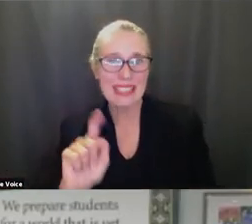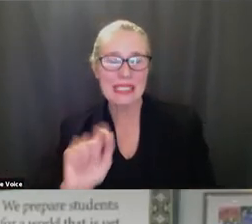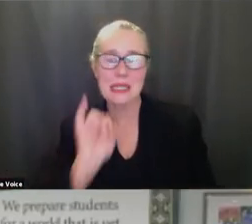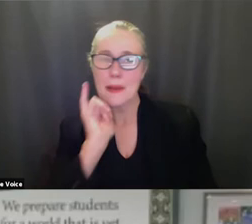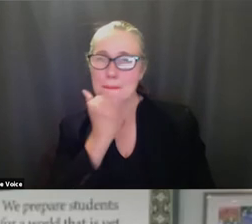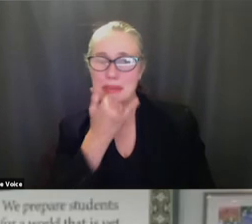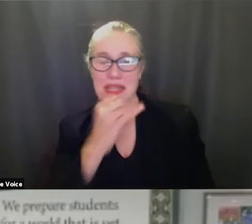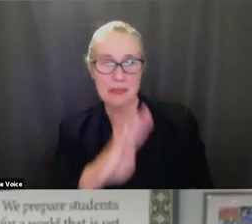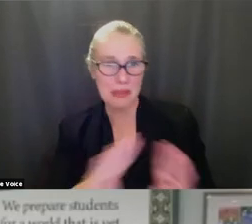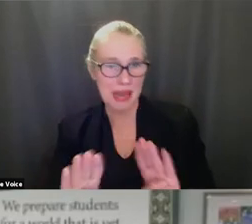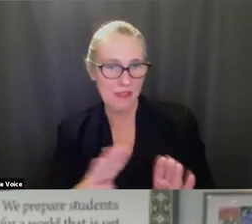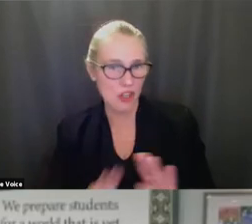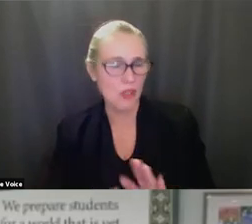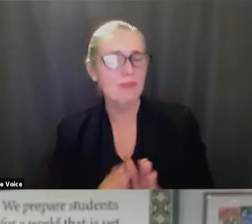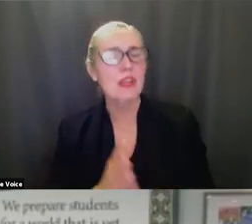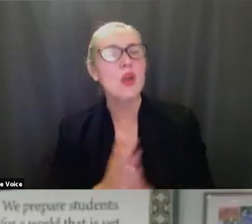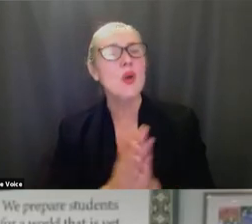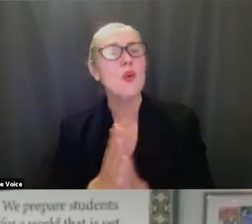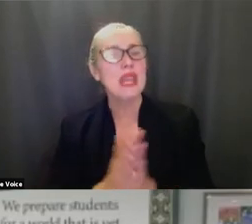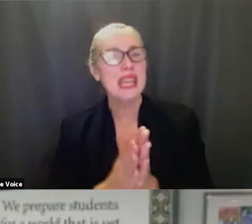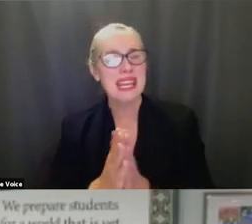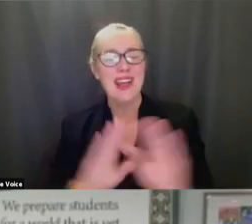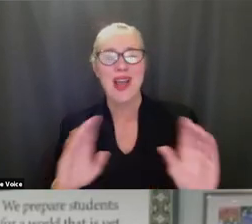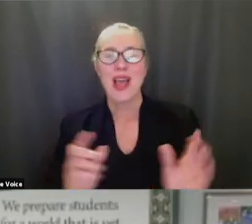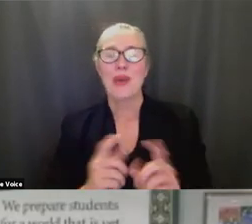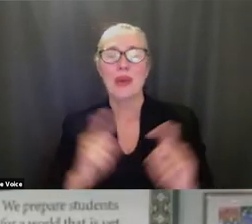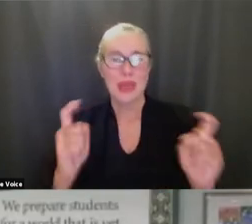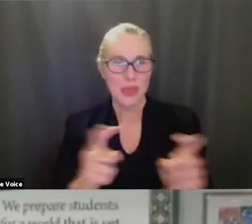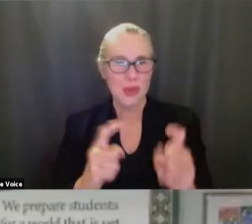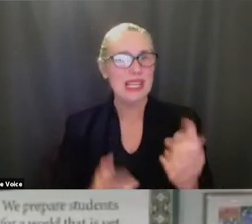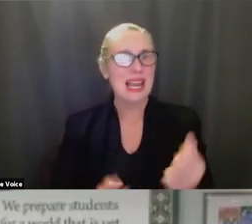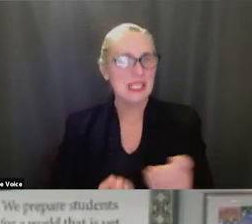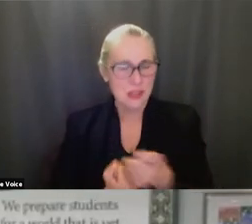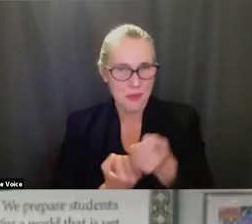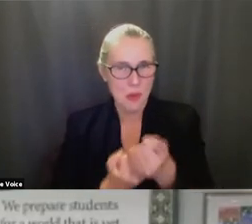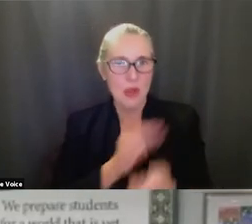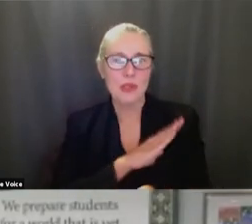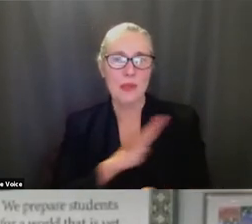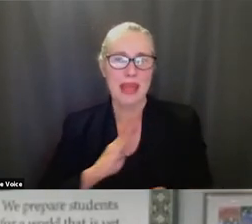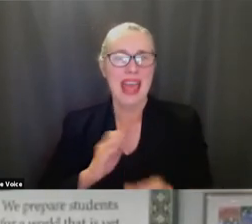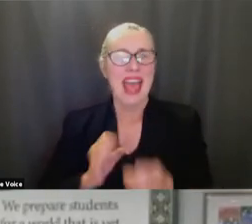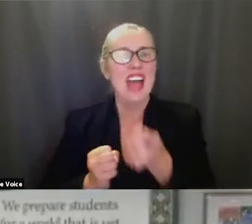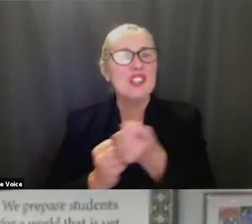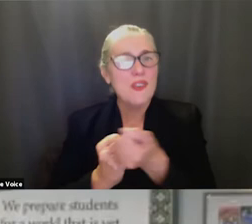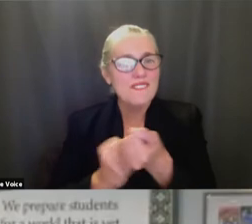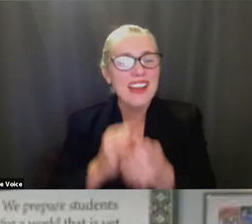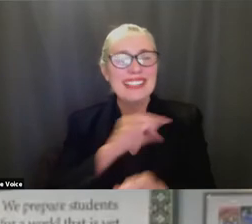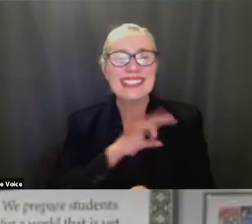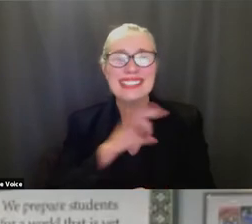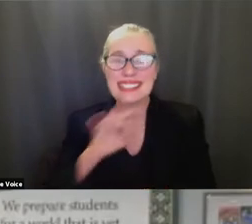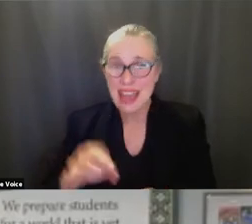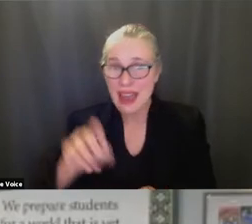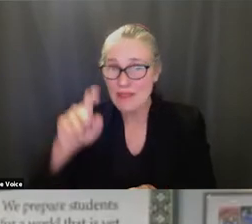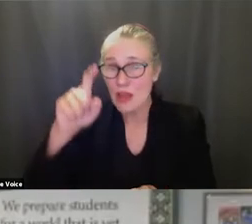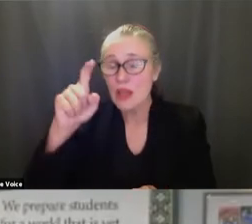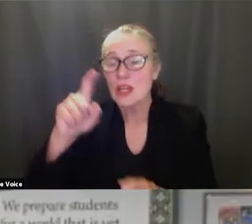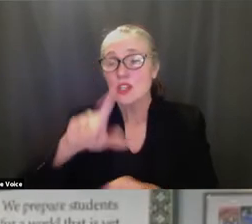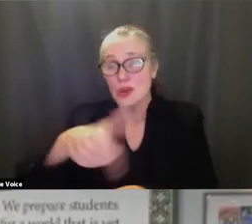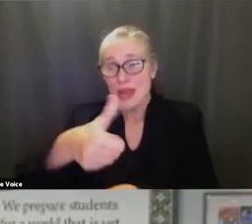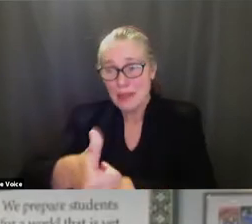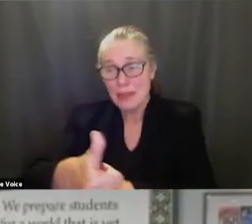enthusiastically support the school board as you continue in funding the staffing needed to implement